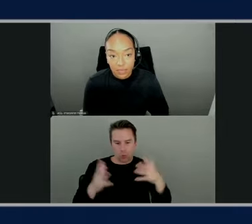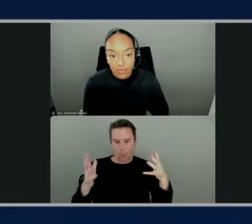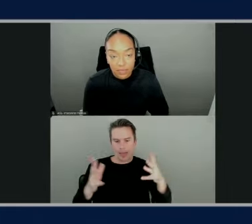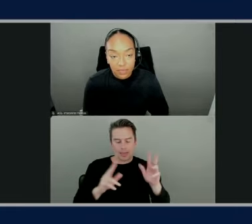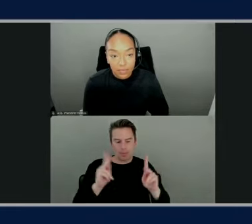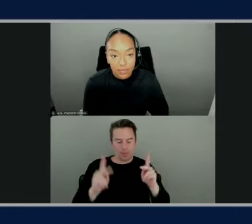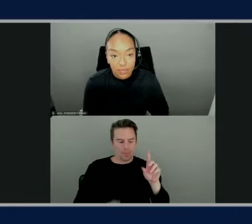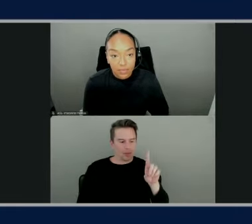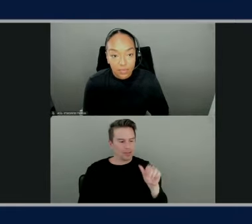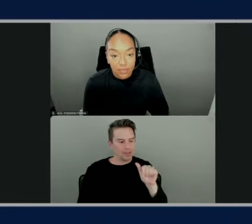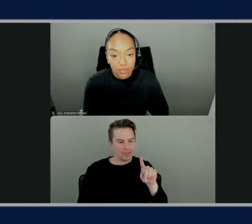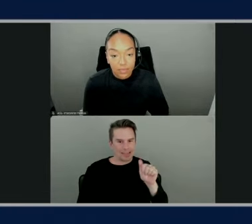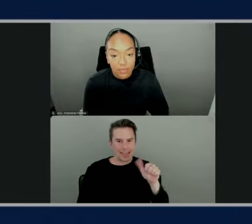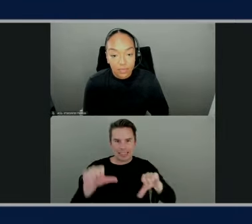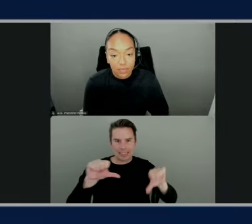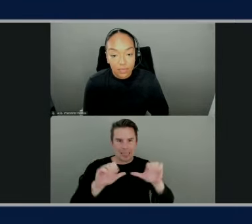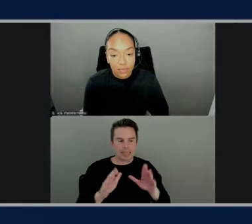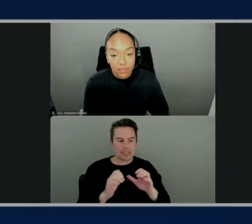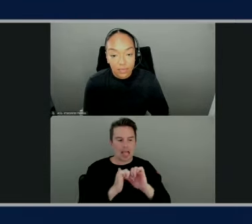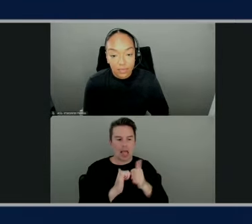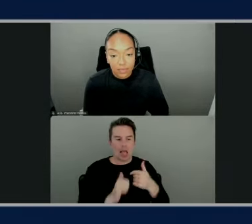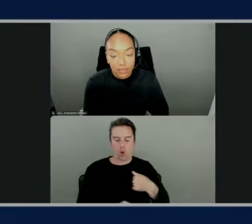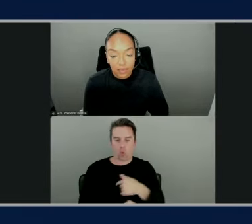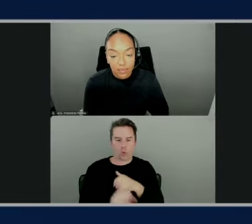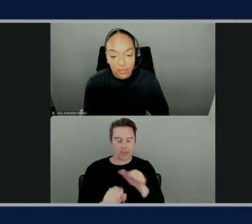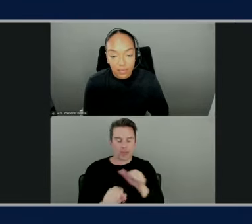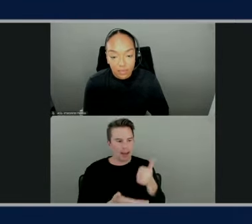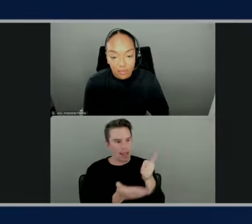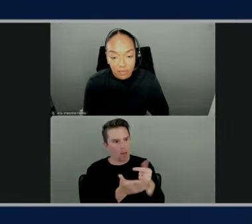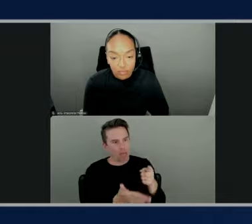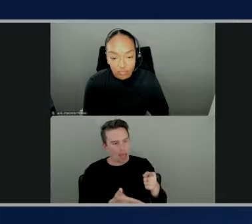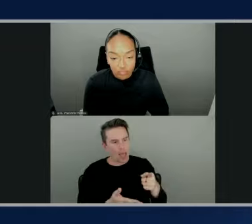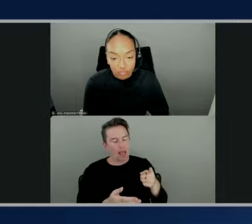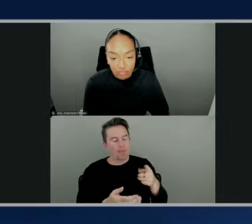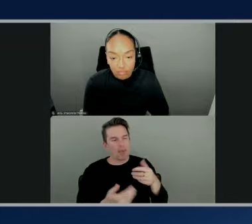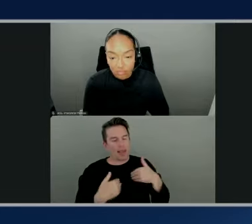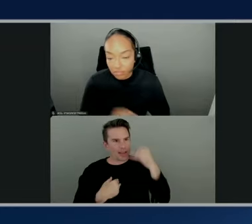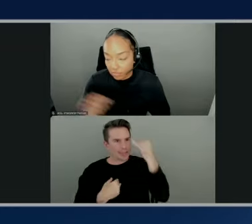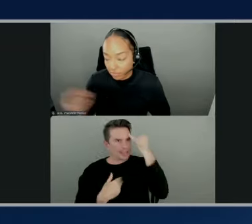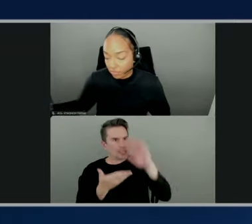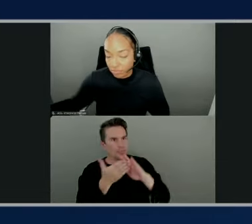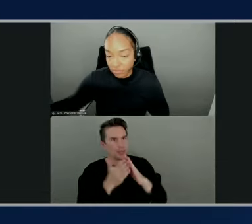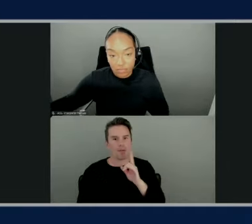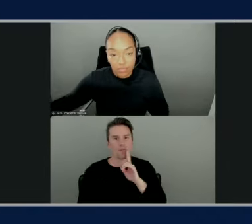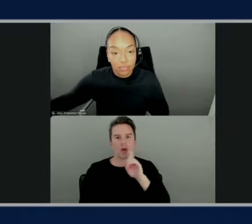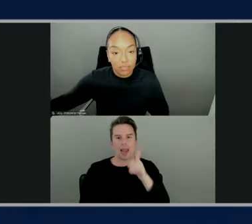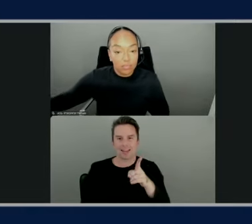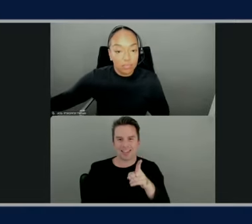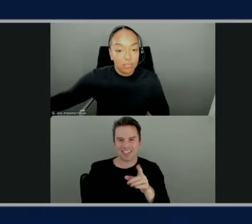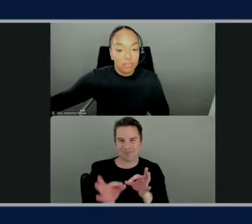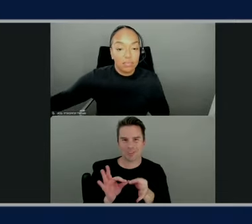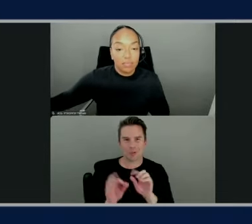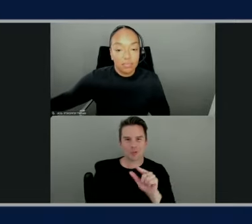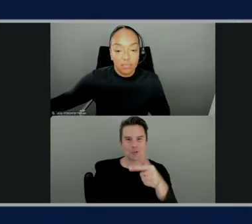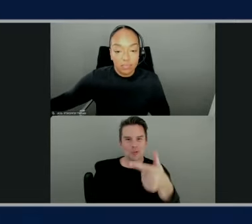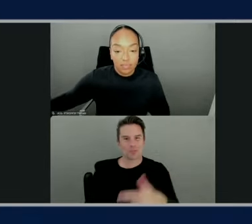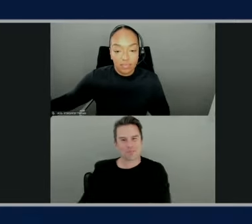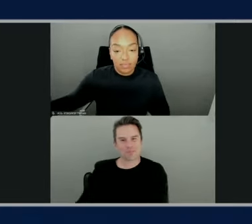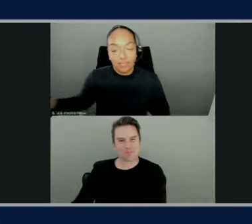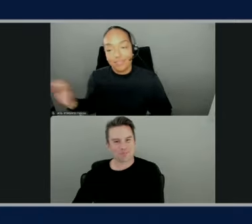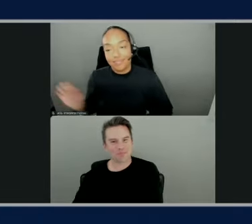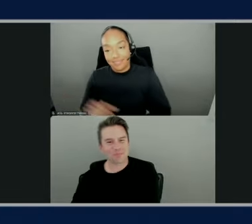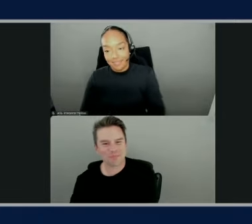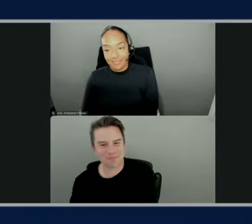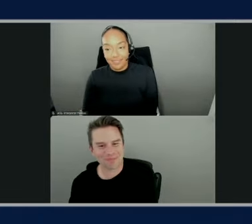enable them to securely get those ideas to reality and really start getting the value from that. So way to combine threads there. I appreciate